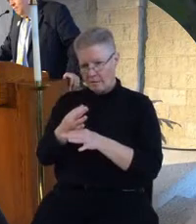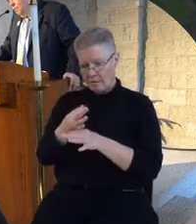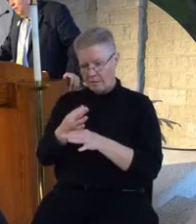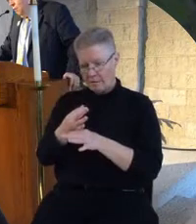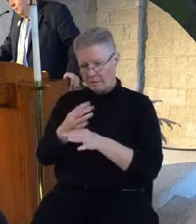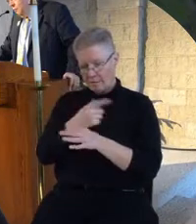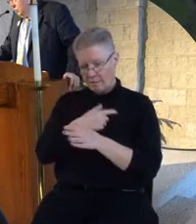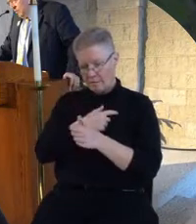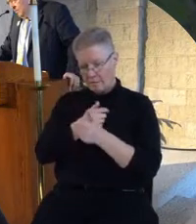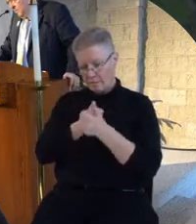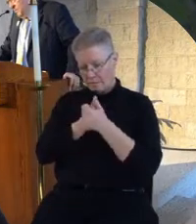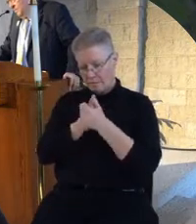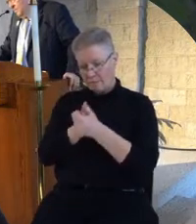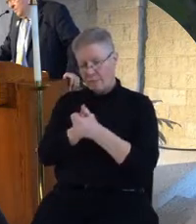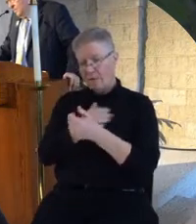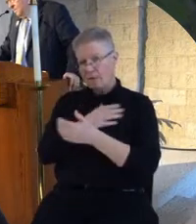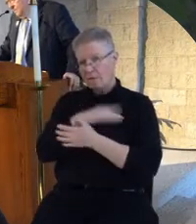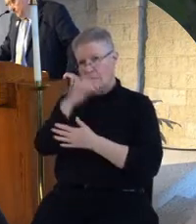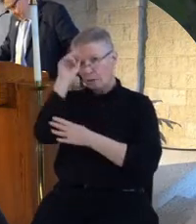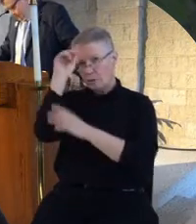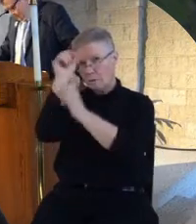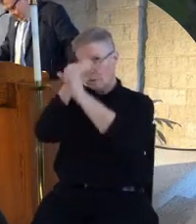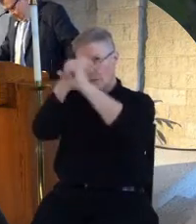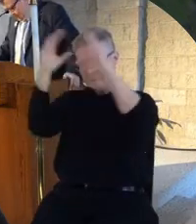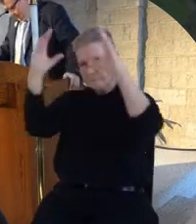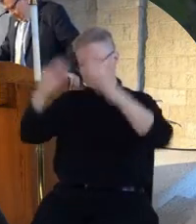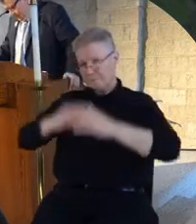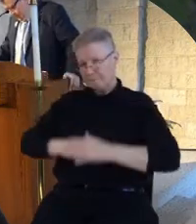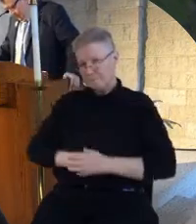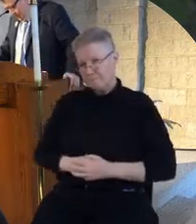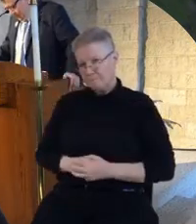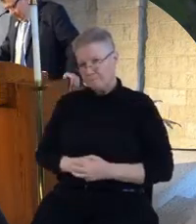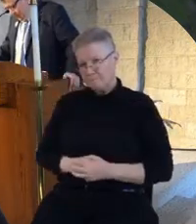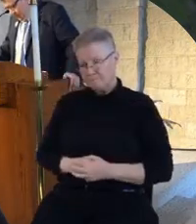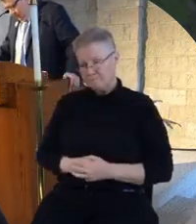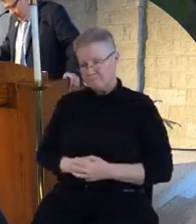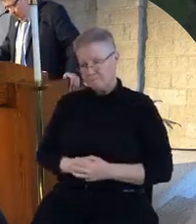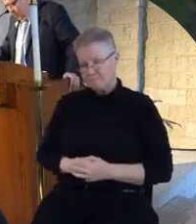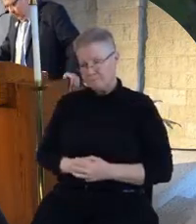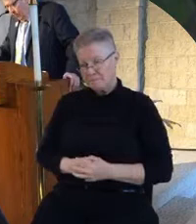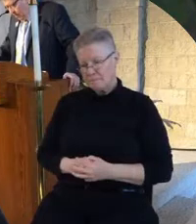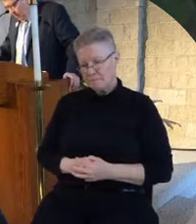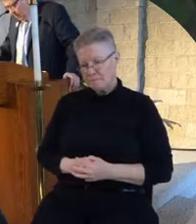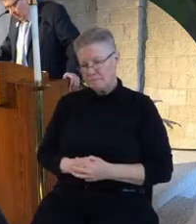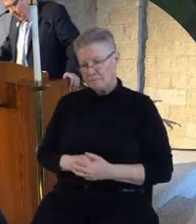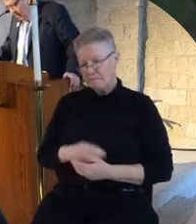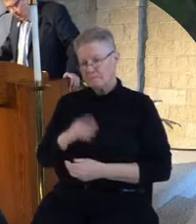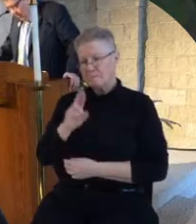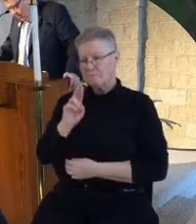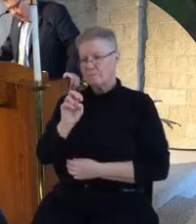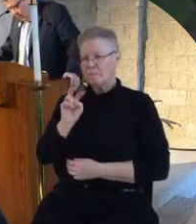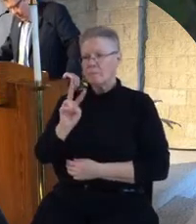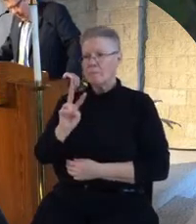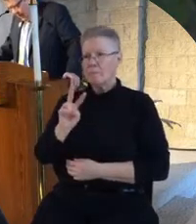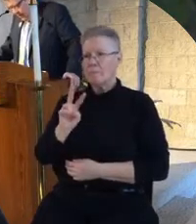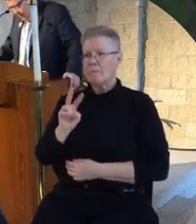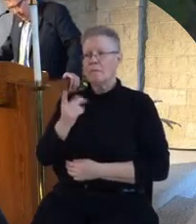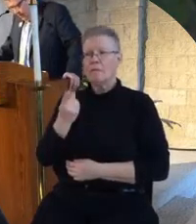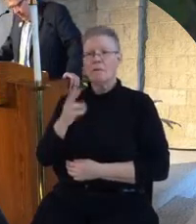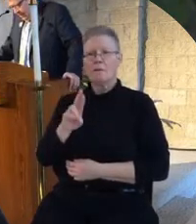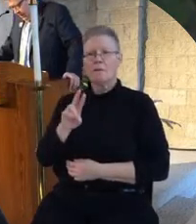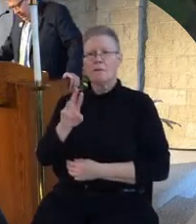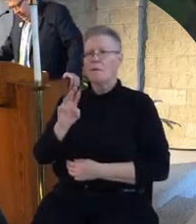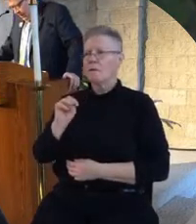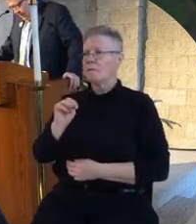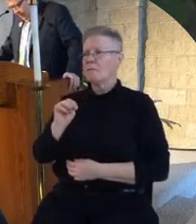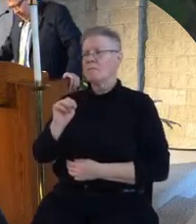I follow my dreams. The Reverend Dr. Martin Luther King